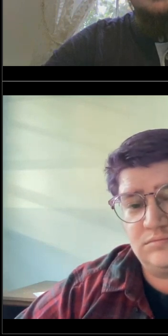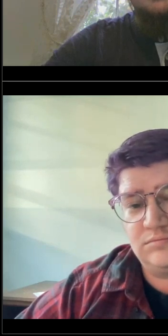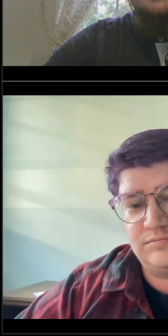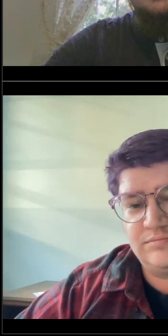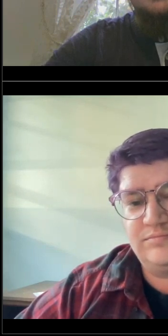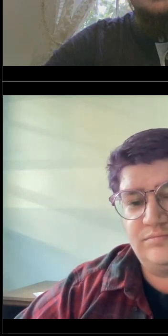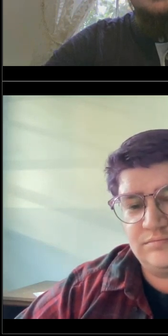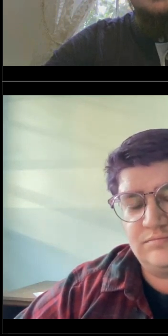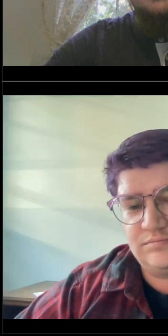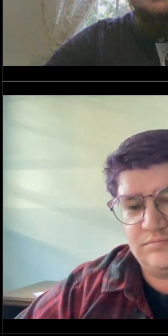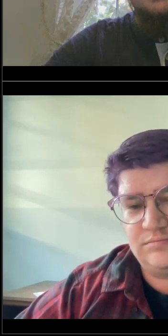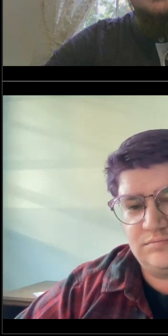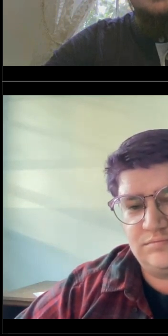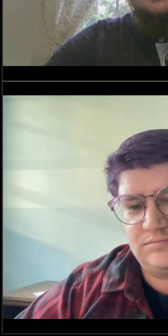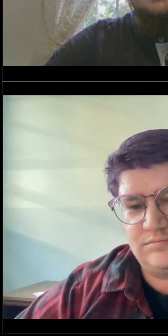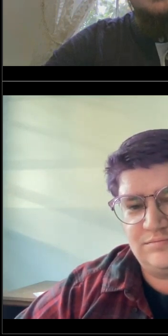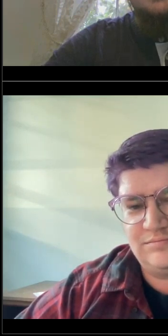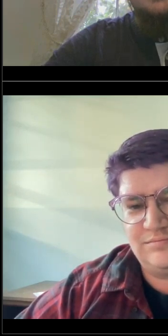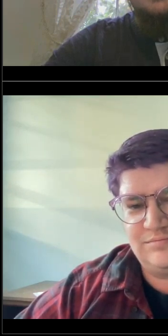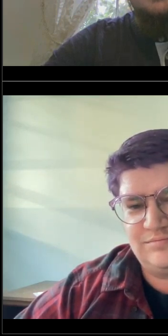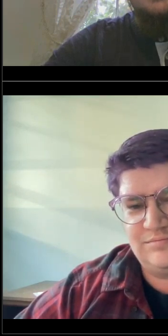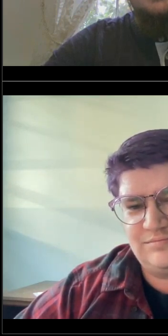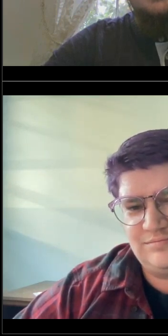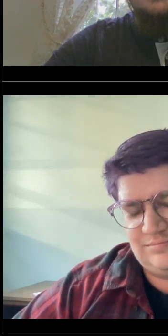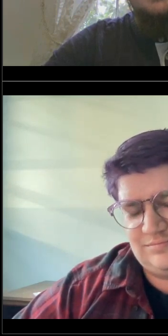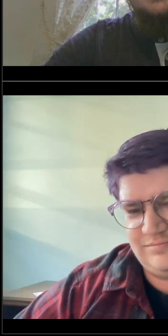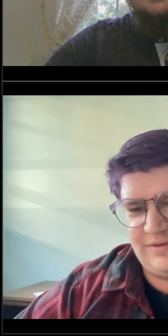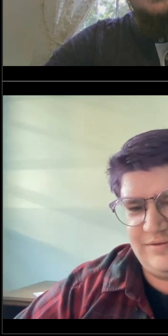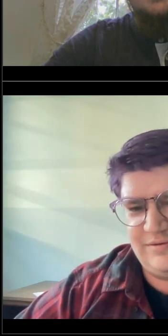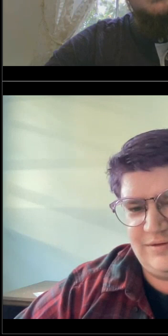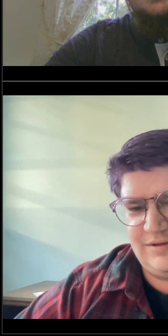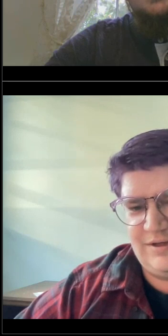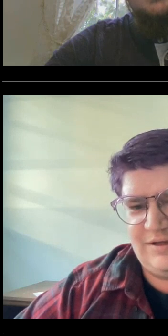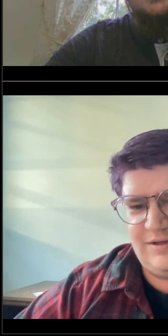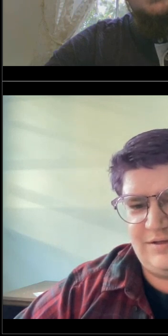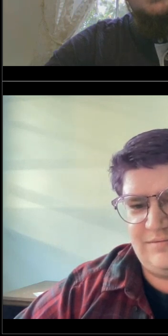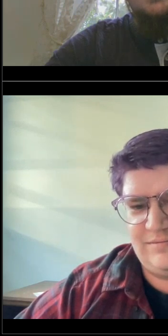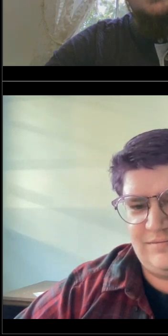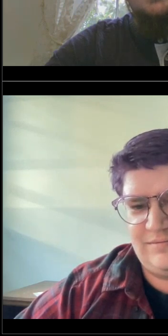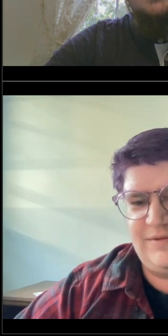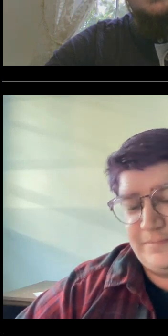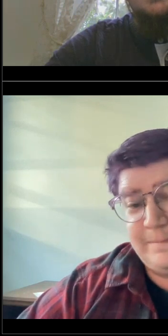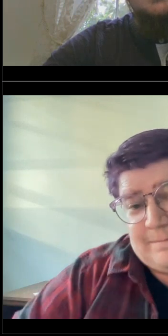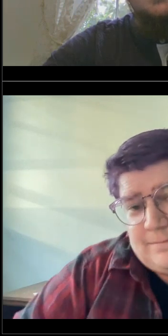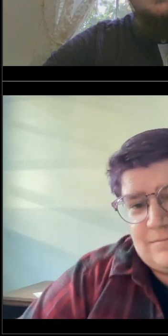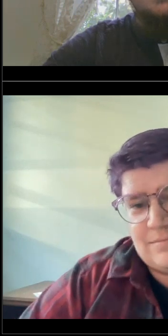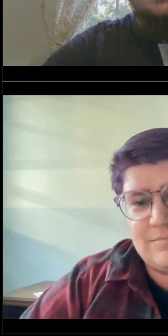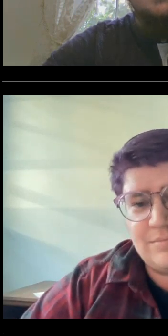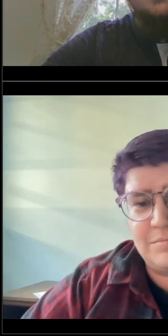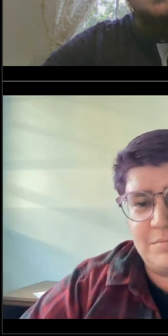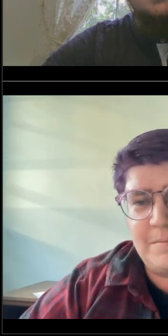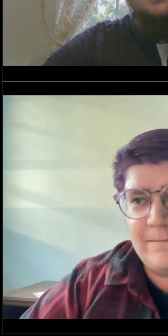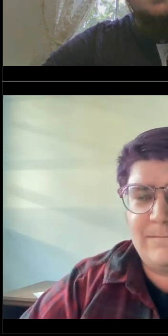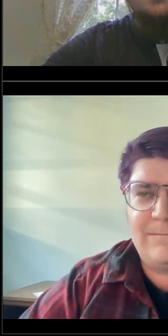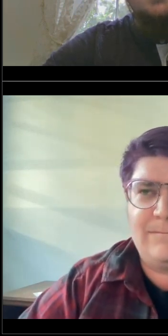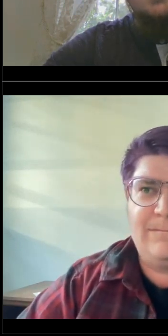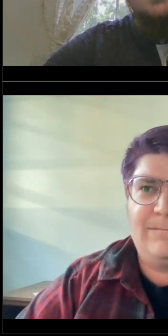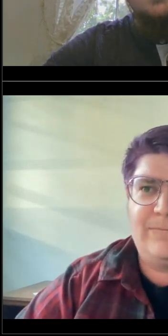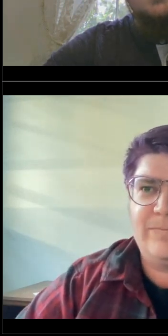to 2. And so I think cis people are just sort of, they follow us in these forms of language change, so they're going to be a bit behind. Mm-hmm.